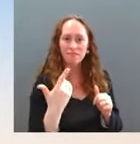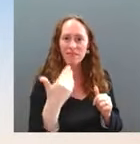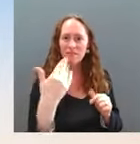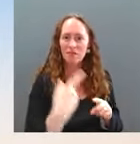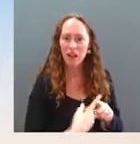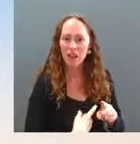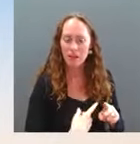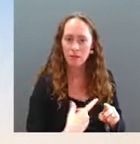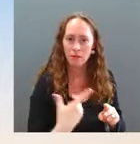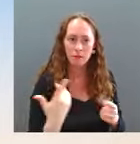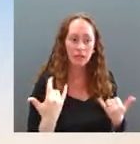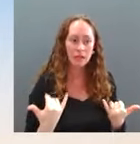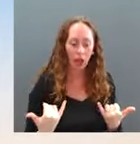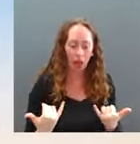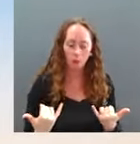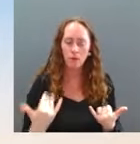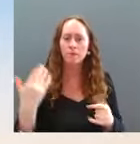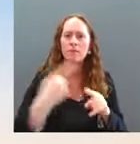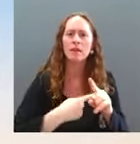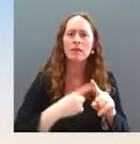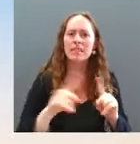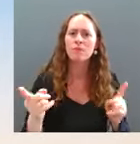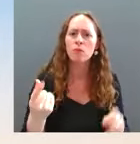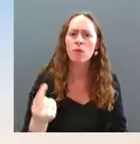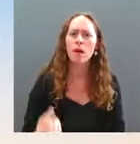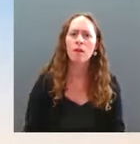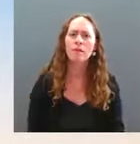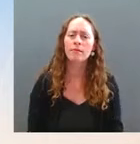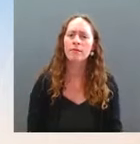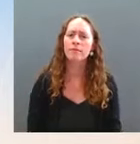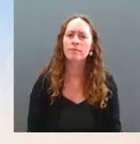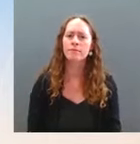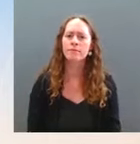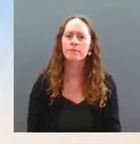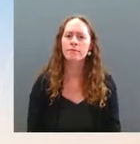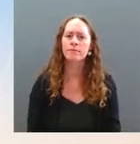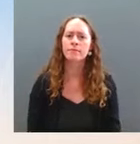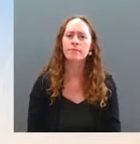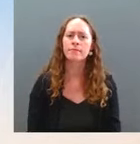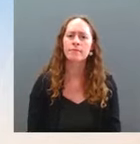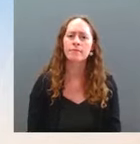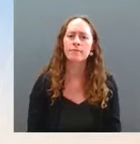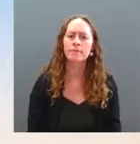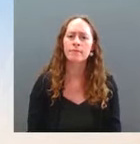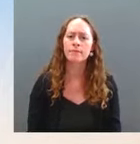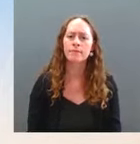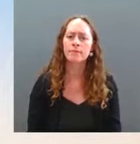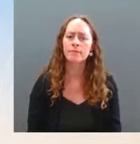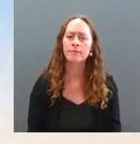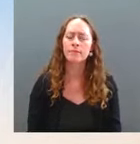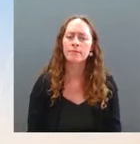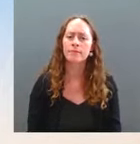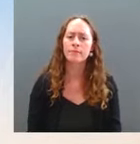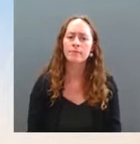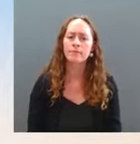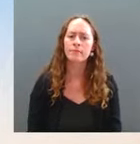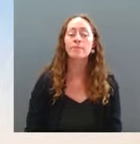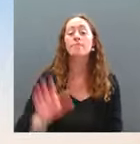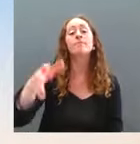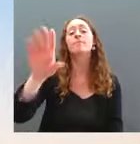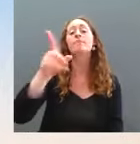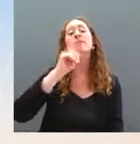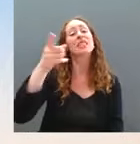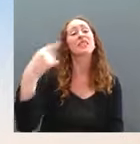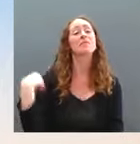programming. We'd be able to get ahead and plan ahead for purchases of testing to ensure we had testing capacity, to make sure